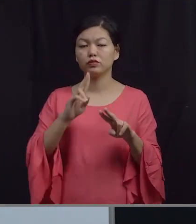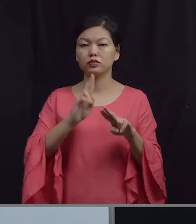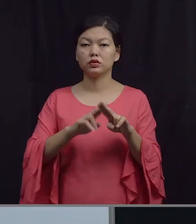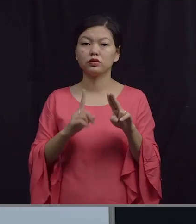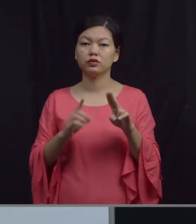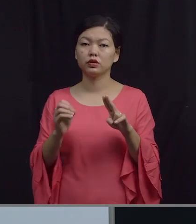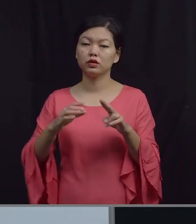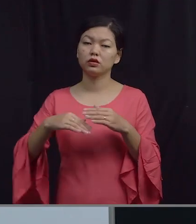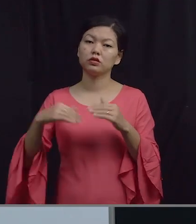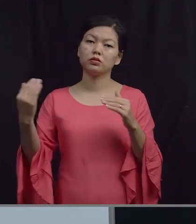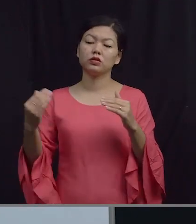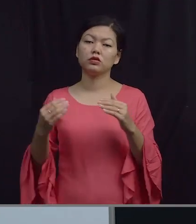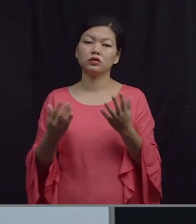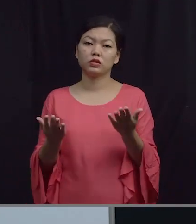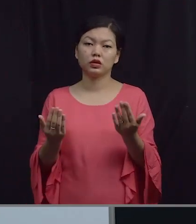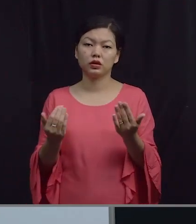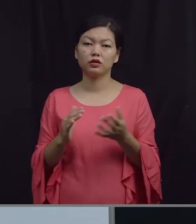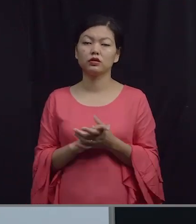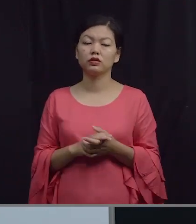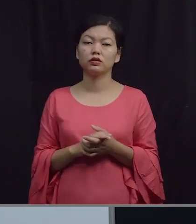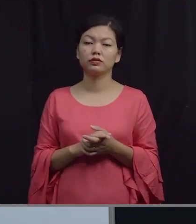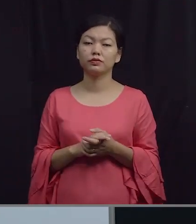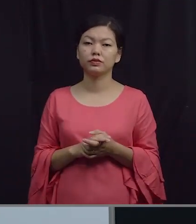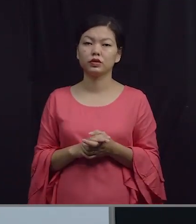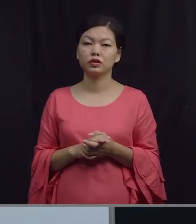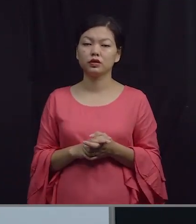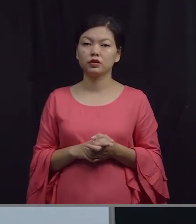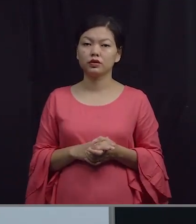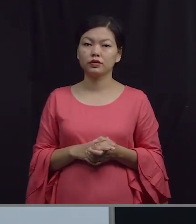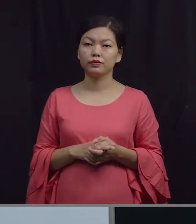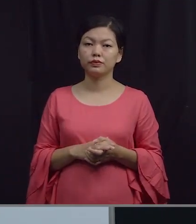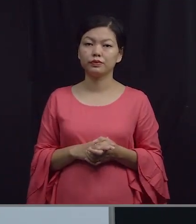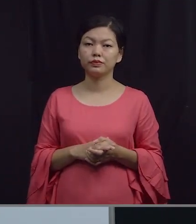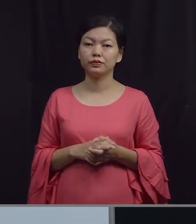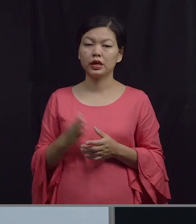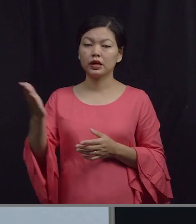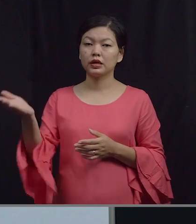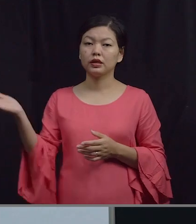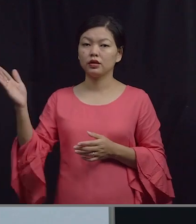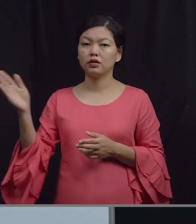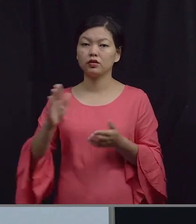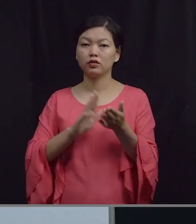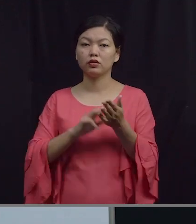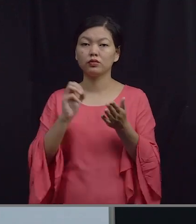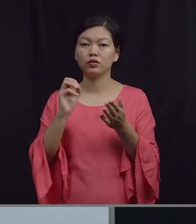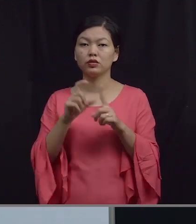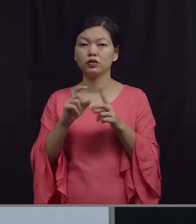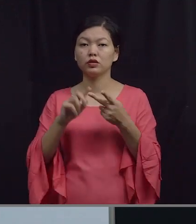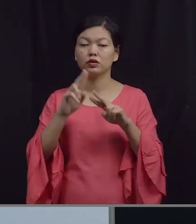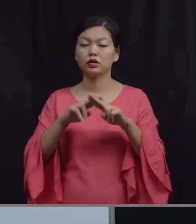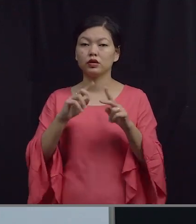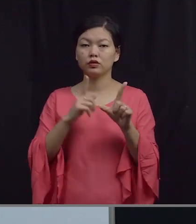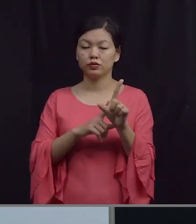find the equivalent focal length for the thin lenses in contact. So now I'll modify this equation. Now you see this is 1 by